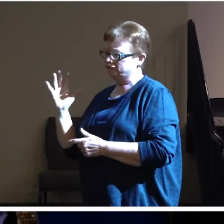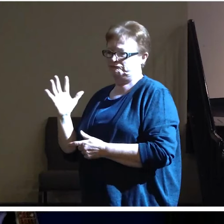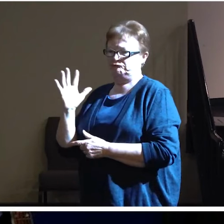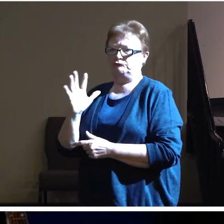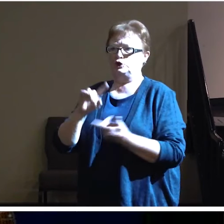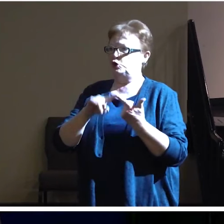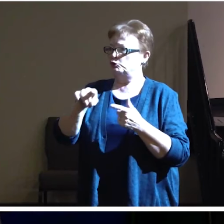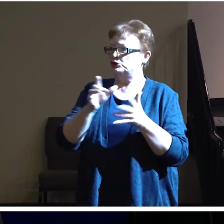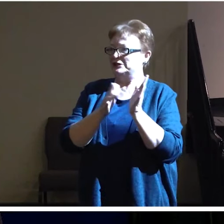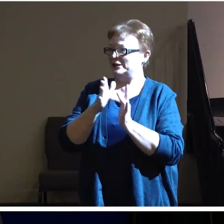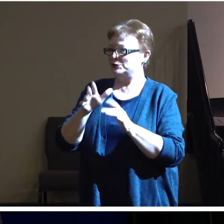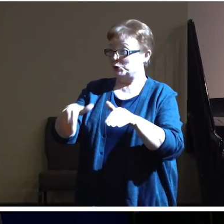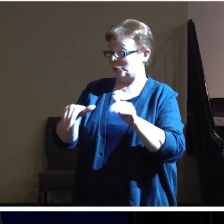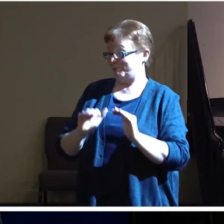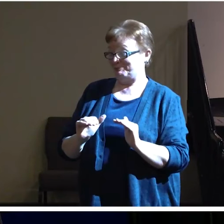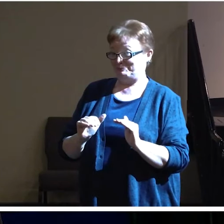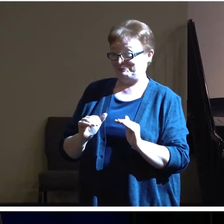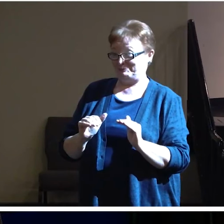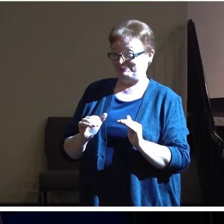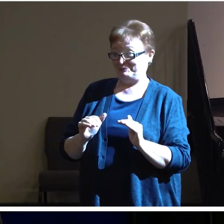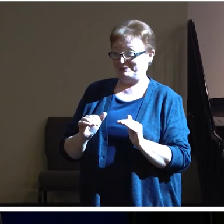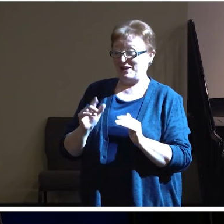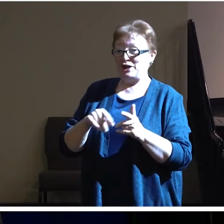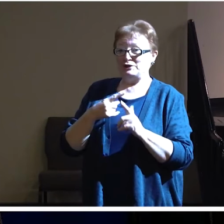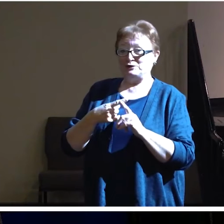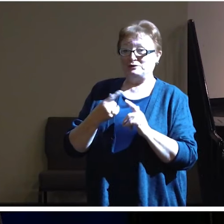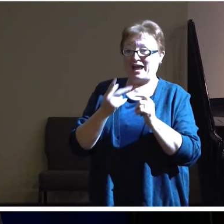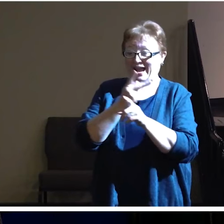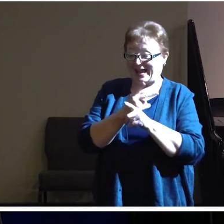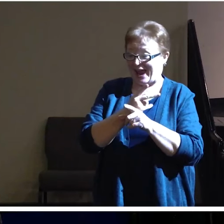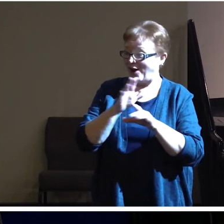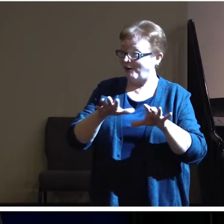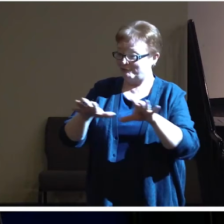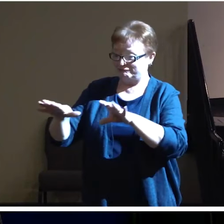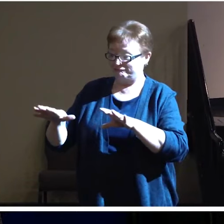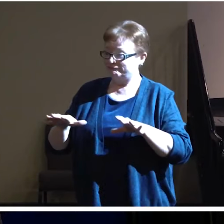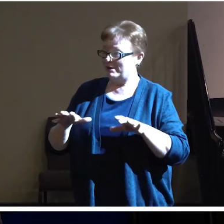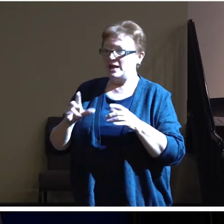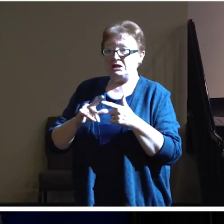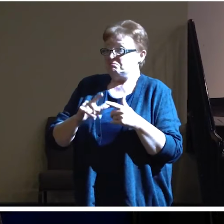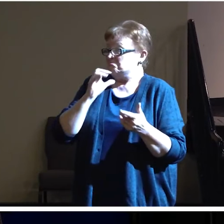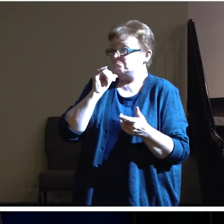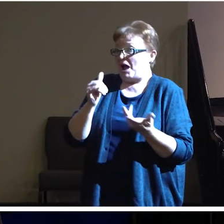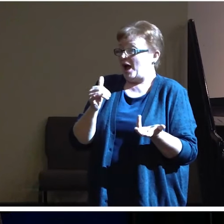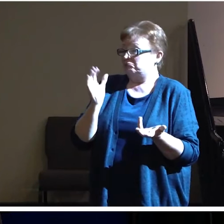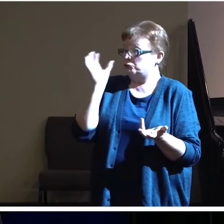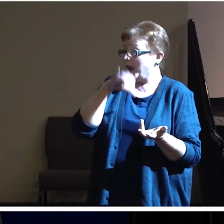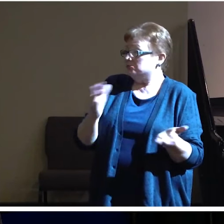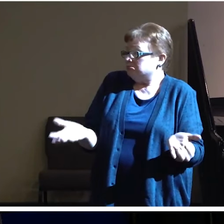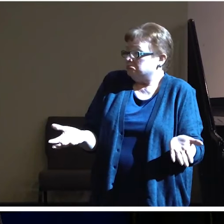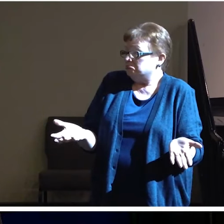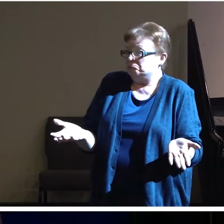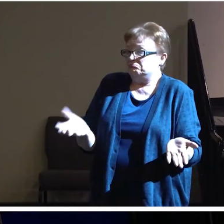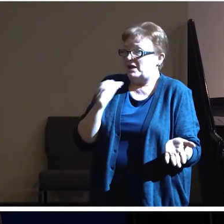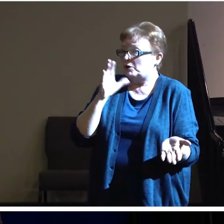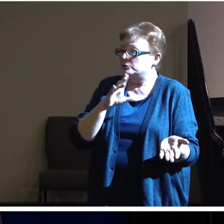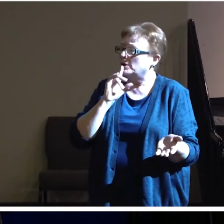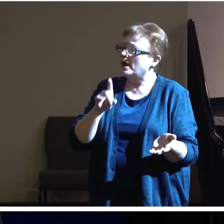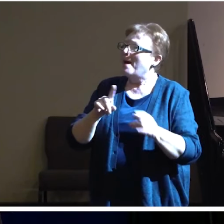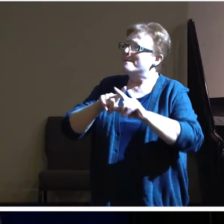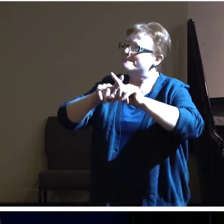tomb to tend to his gravesite. This in and of itself was not an unusual thing. But what was unusual,